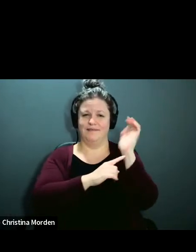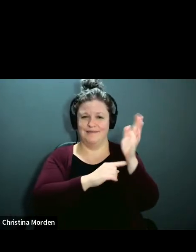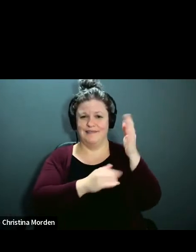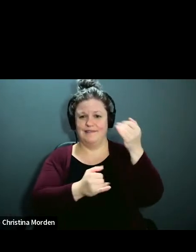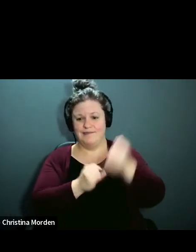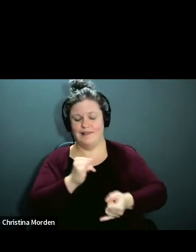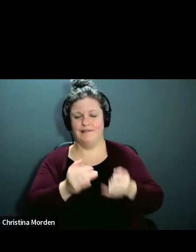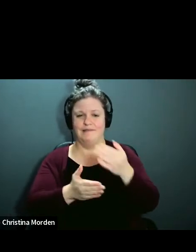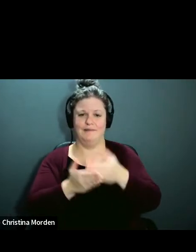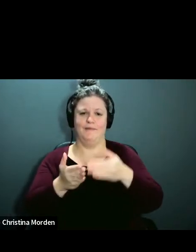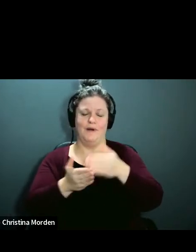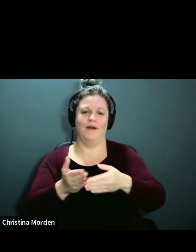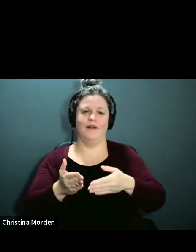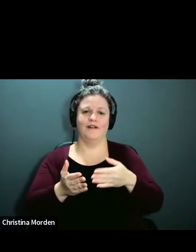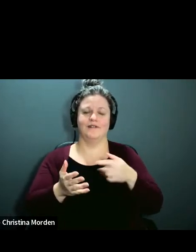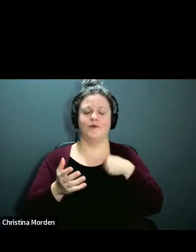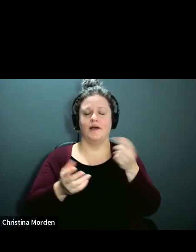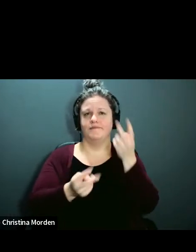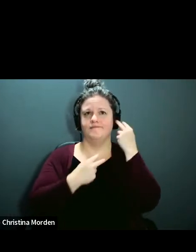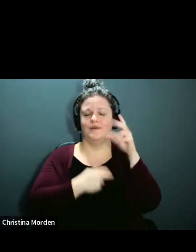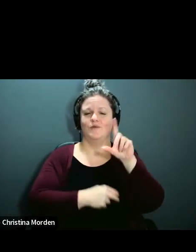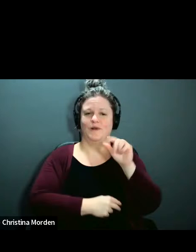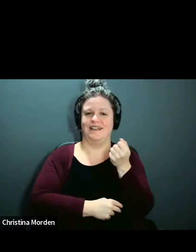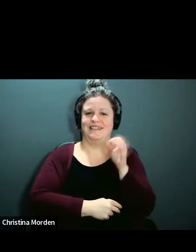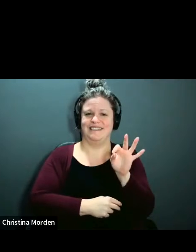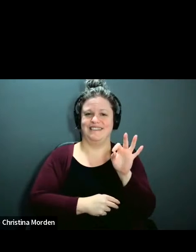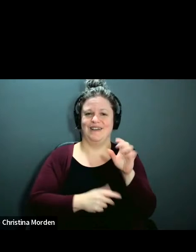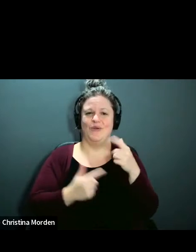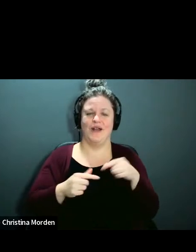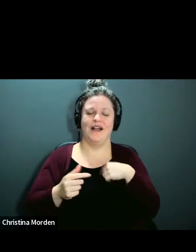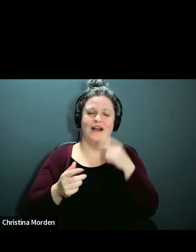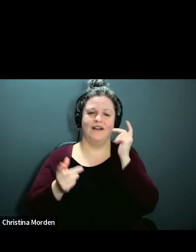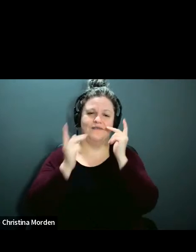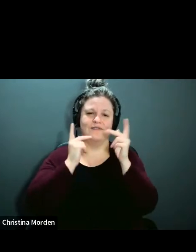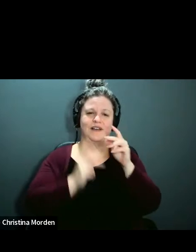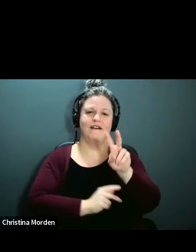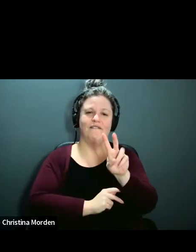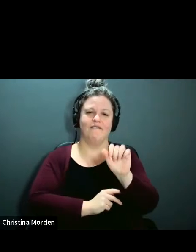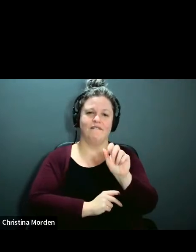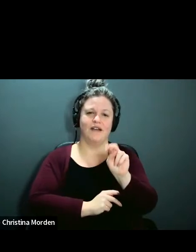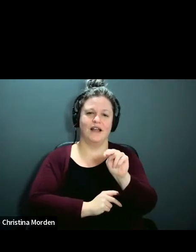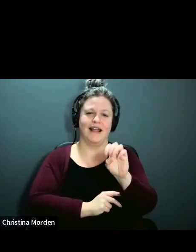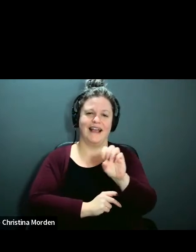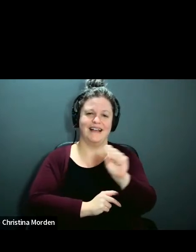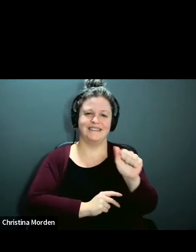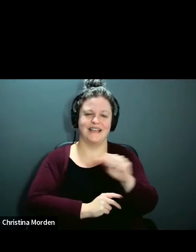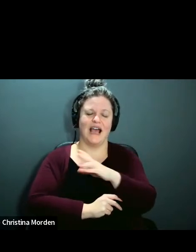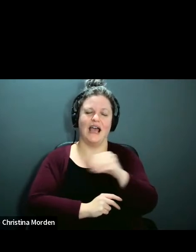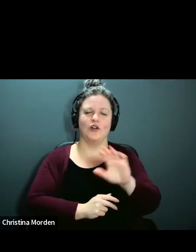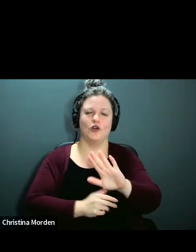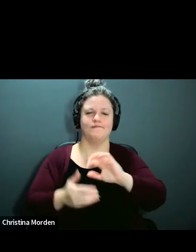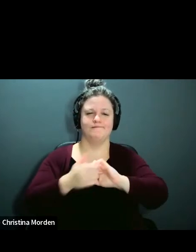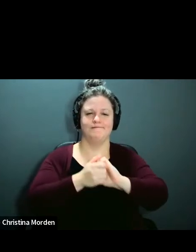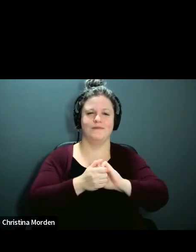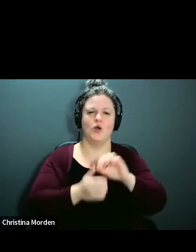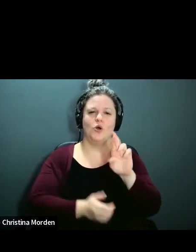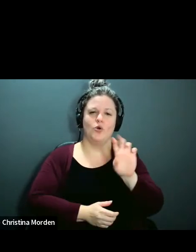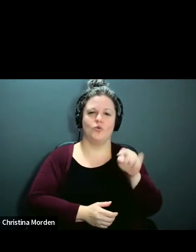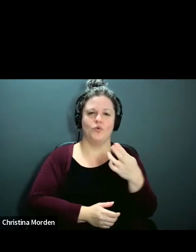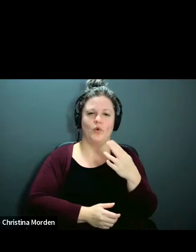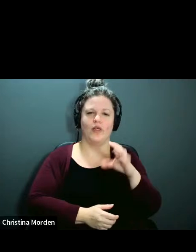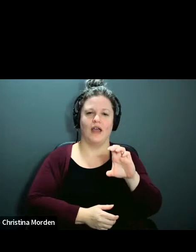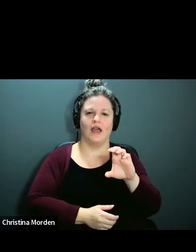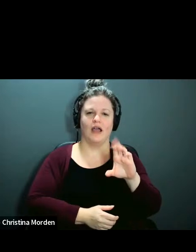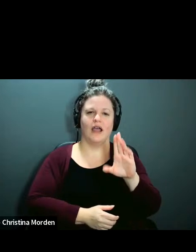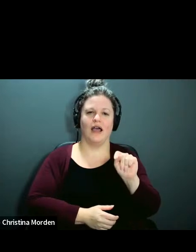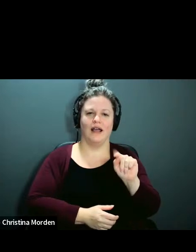when I visited visited Vanessa and collaborated Ruth cut hand in Saskatoon I'm reflecting on I had really a huge thank